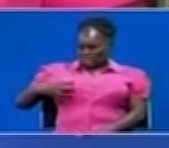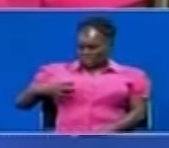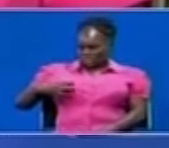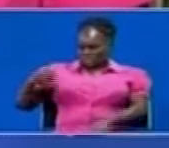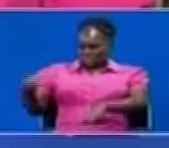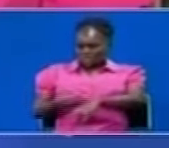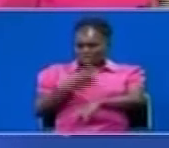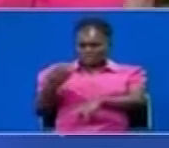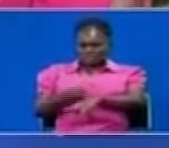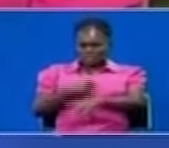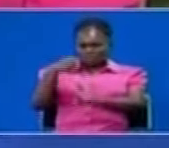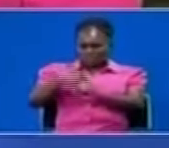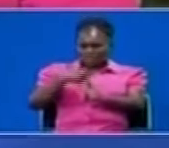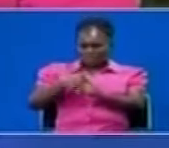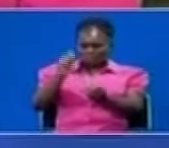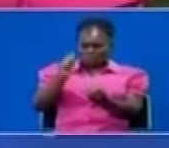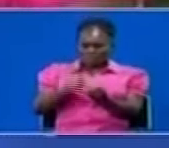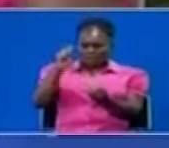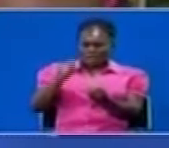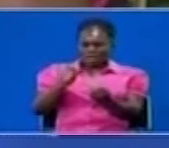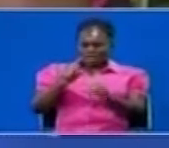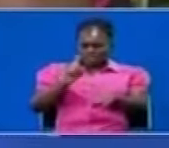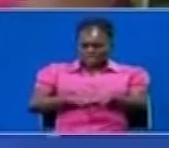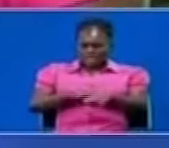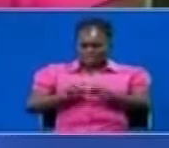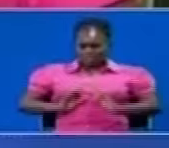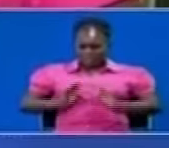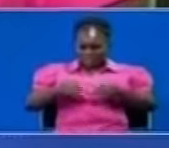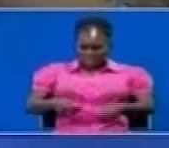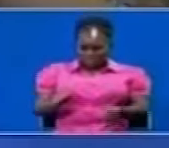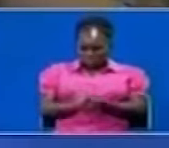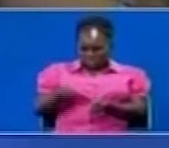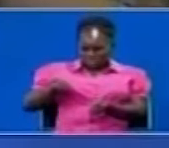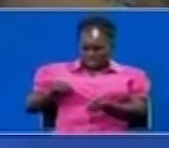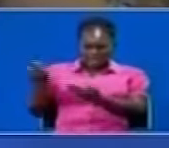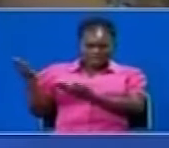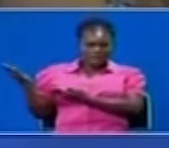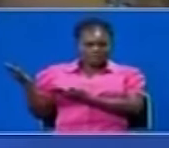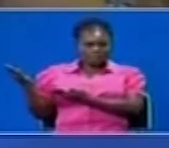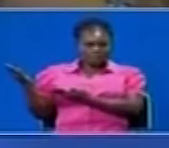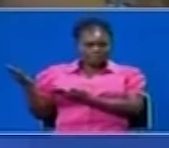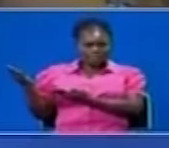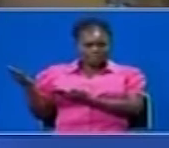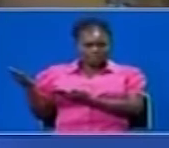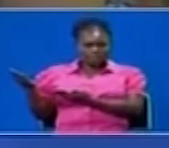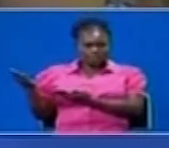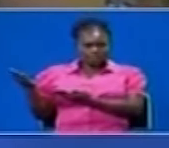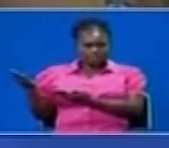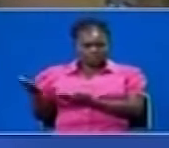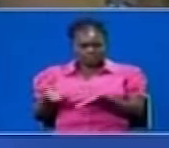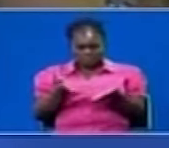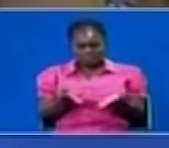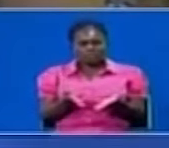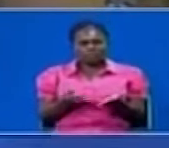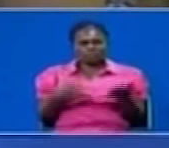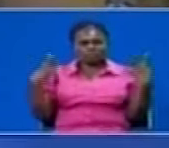I was diagnosed when I was 5 and a half months pregnant with this girl over here. these cancer patients, they're very